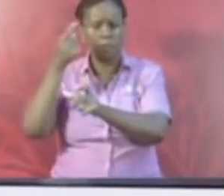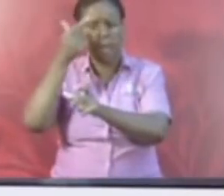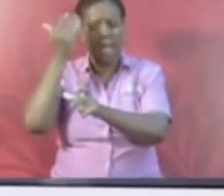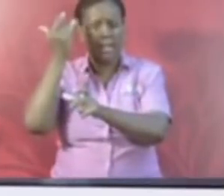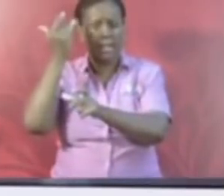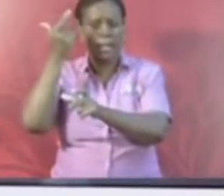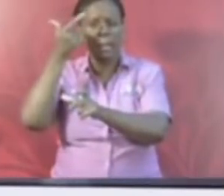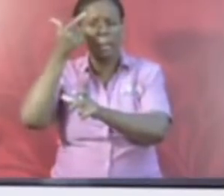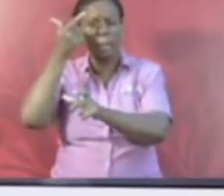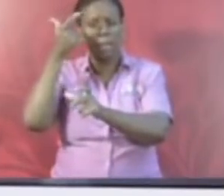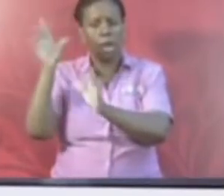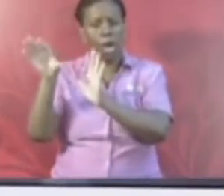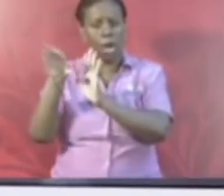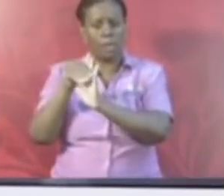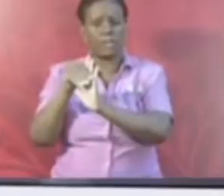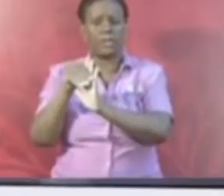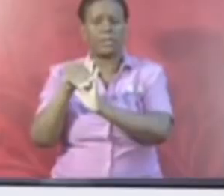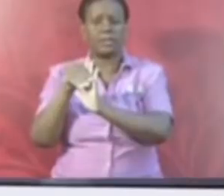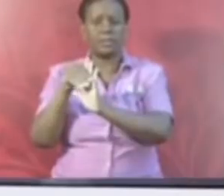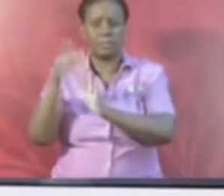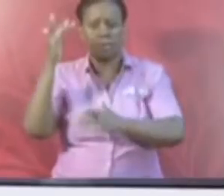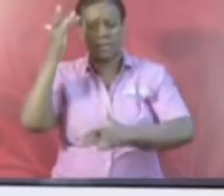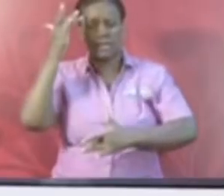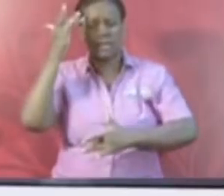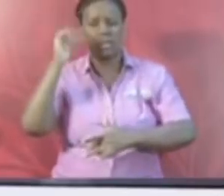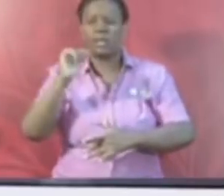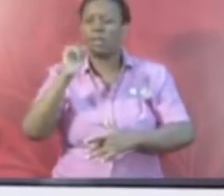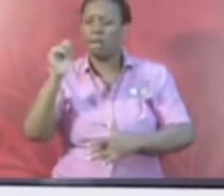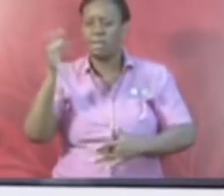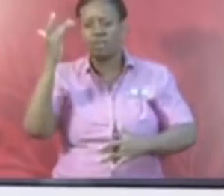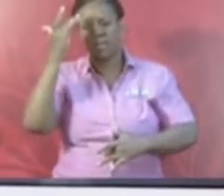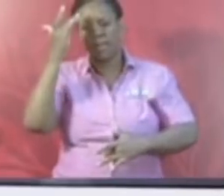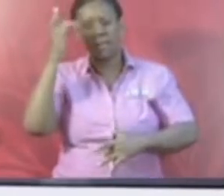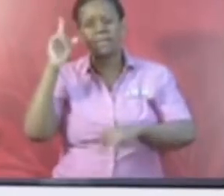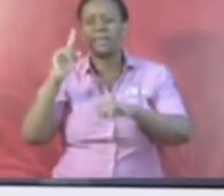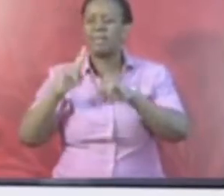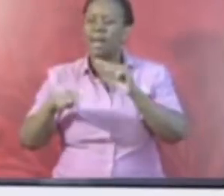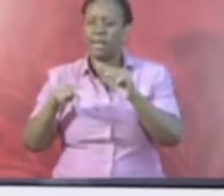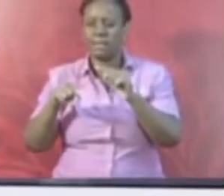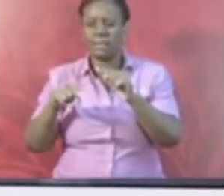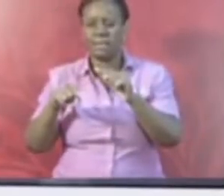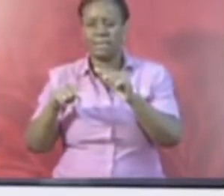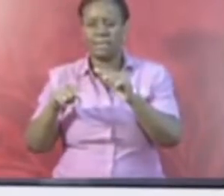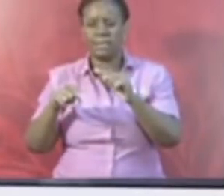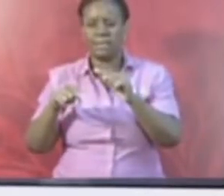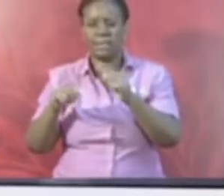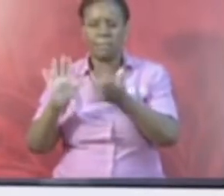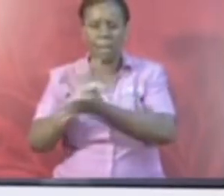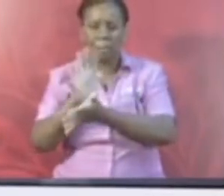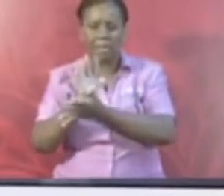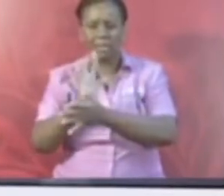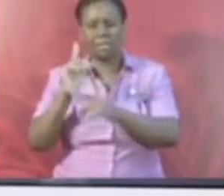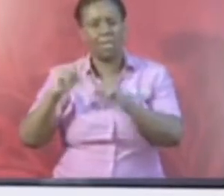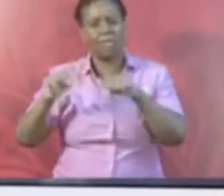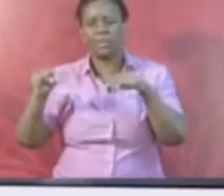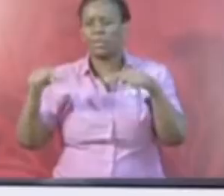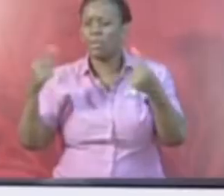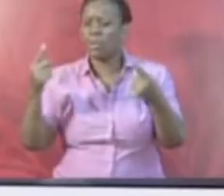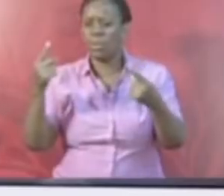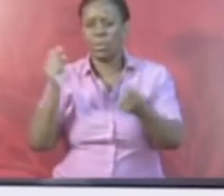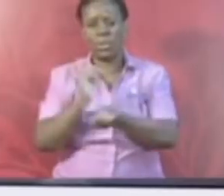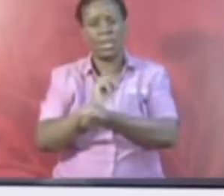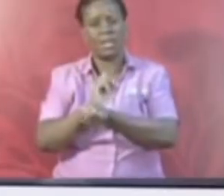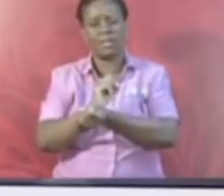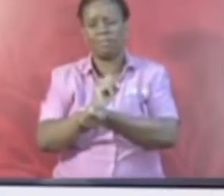have an illness at that point in time. So we cannot give you a sick leave certificate and we cannot give you a fitness for duty. What we do give